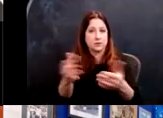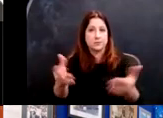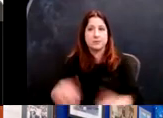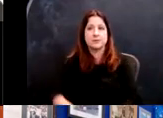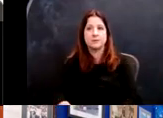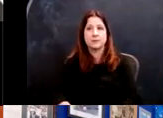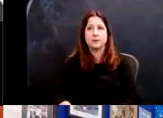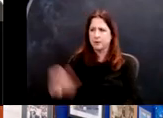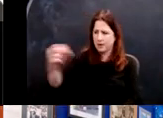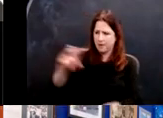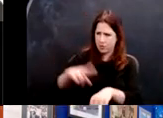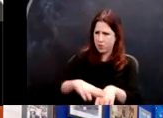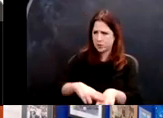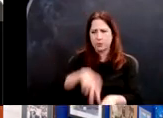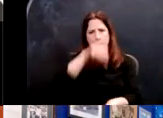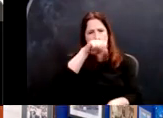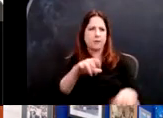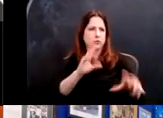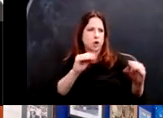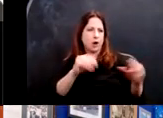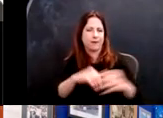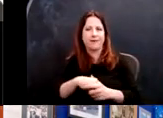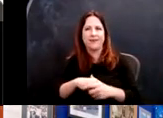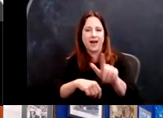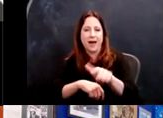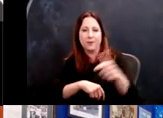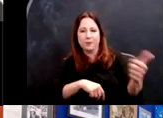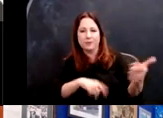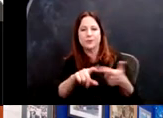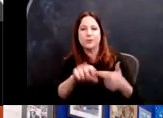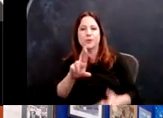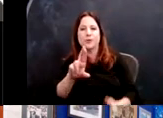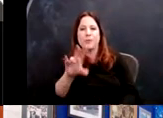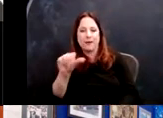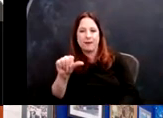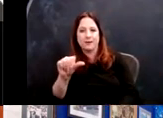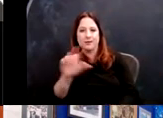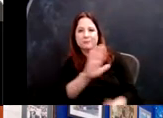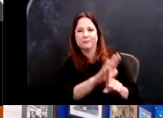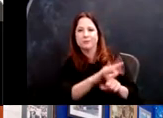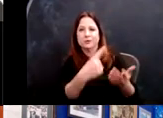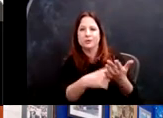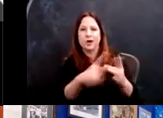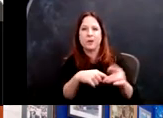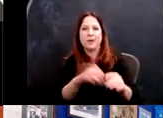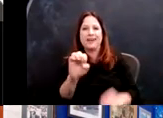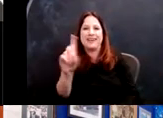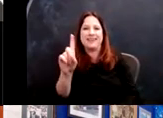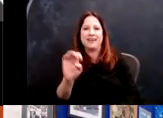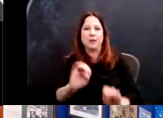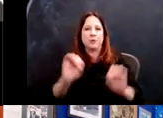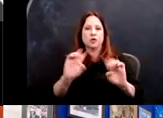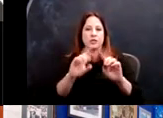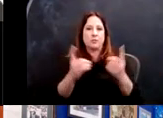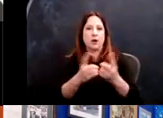Of course we would. We always like to talk. I'll turn it over to Rebecca to talk about how our emergency department recovery coach